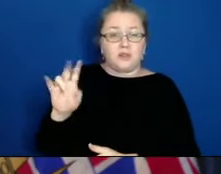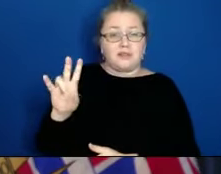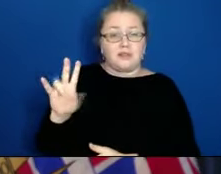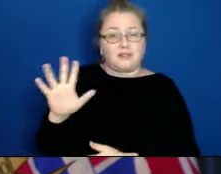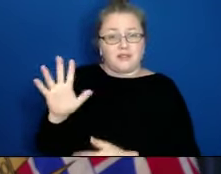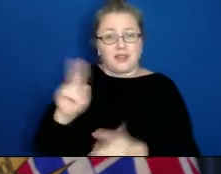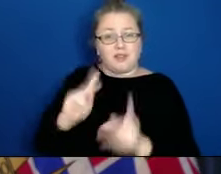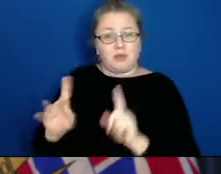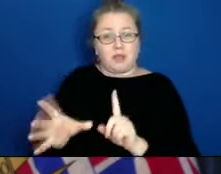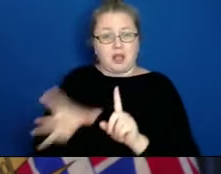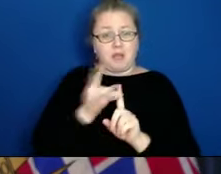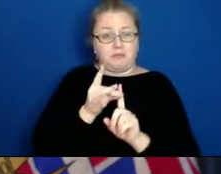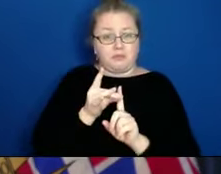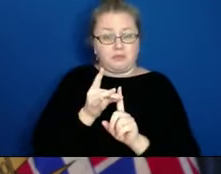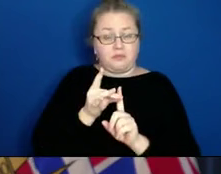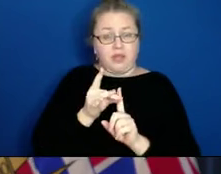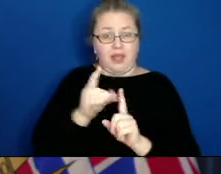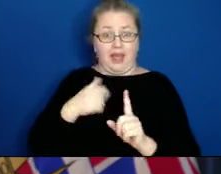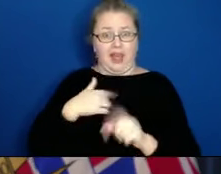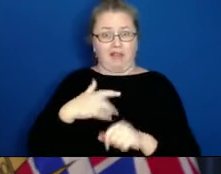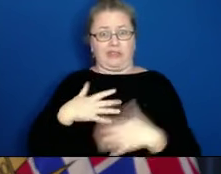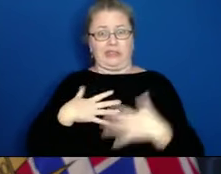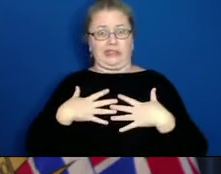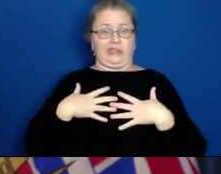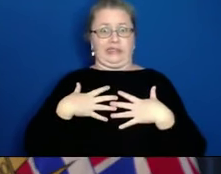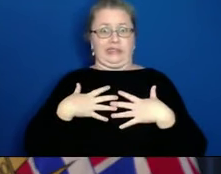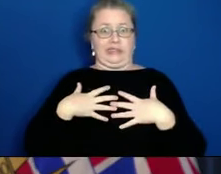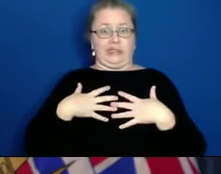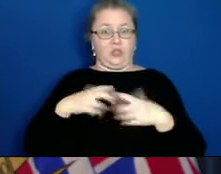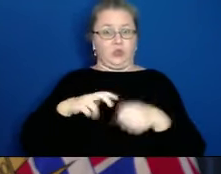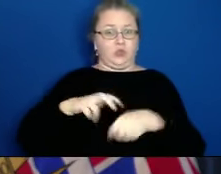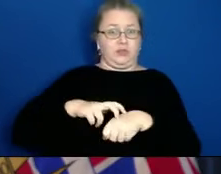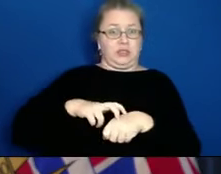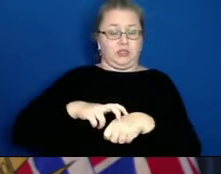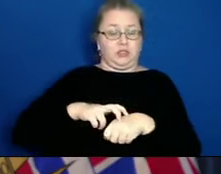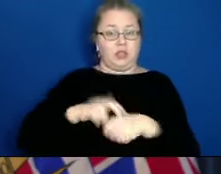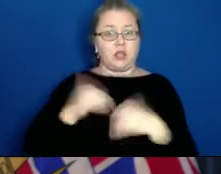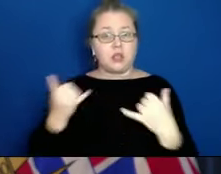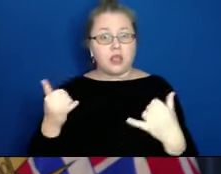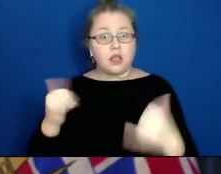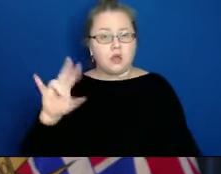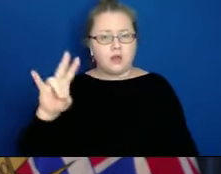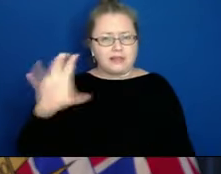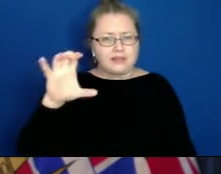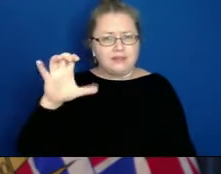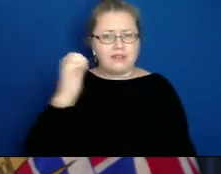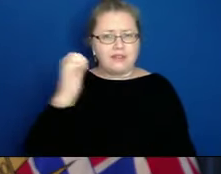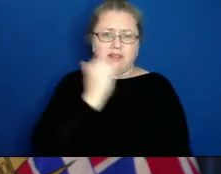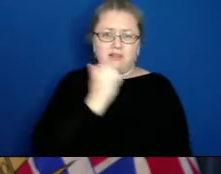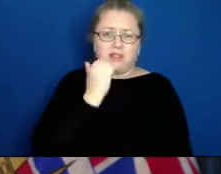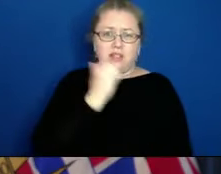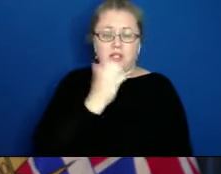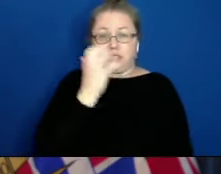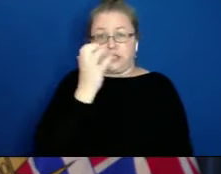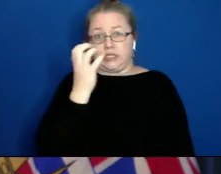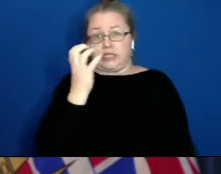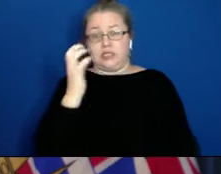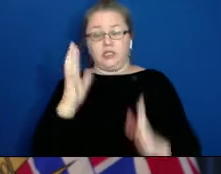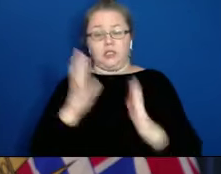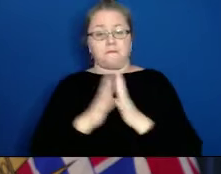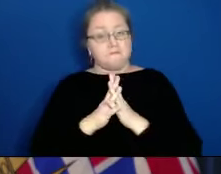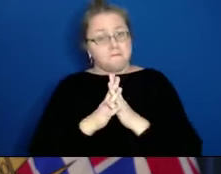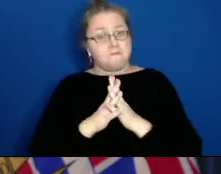we had over 700 people in our province affected, and we know that our hospitals are getting stretched. Our